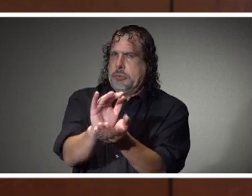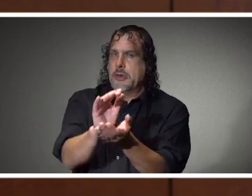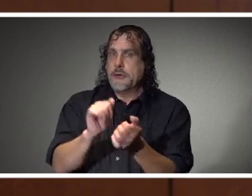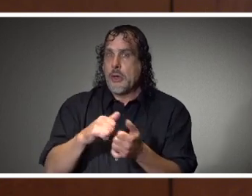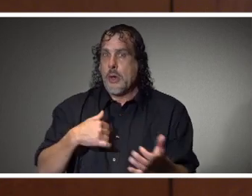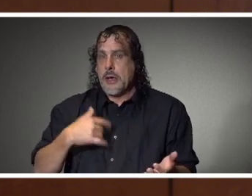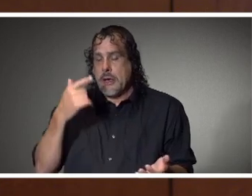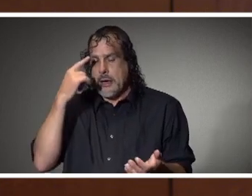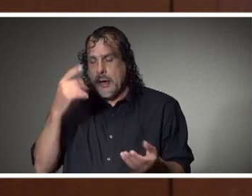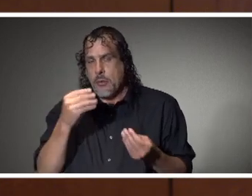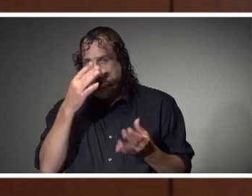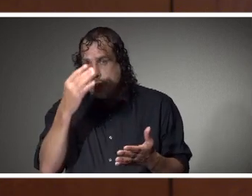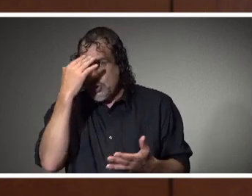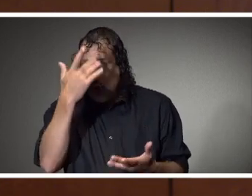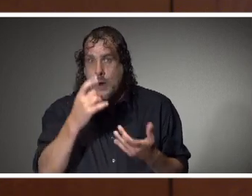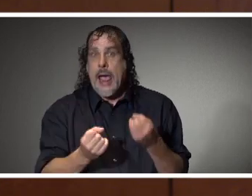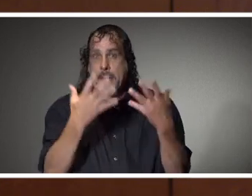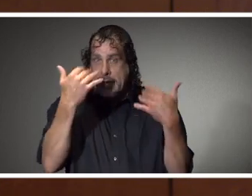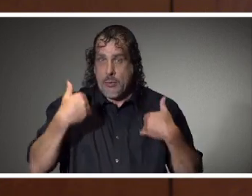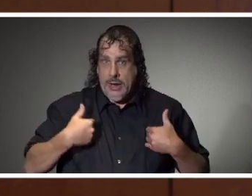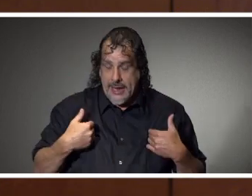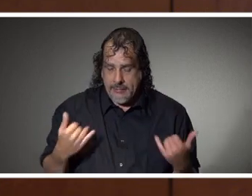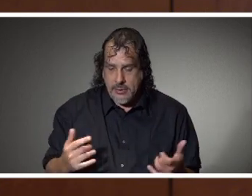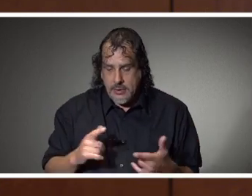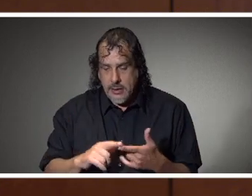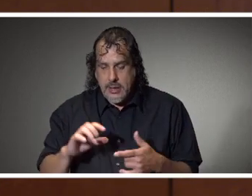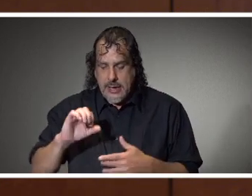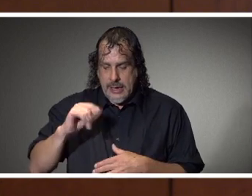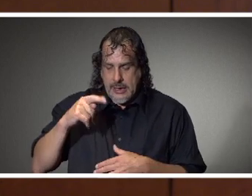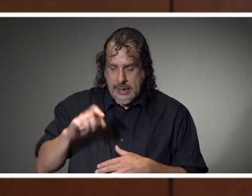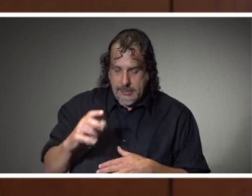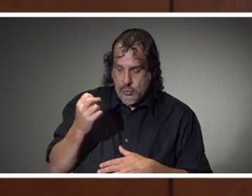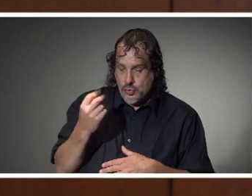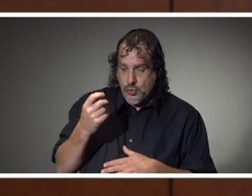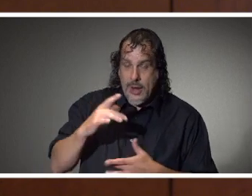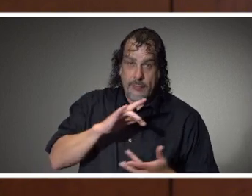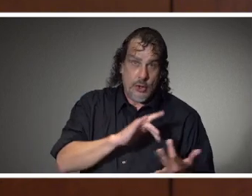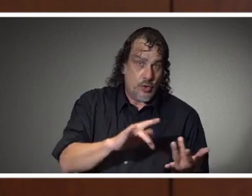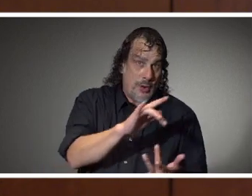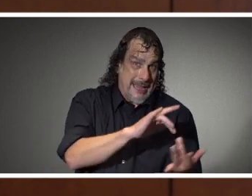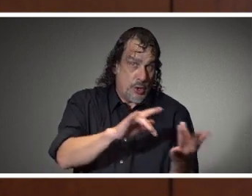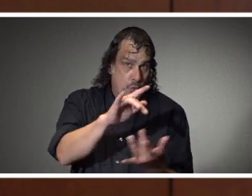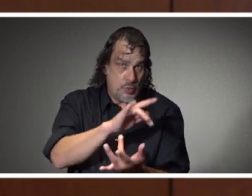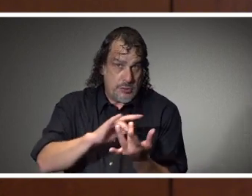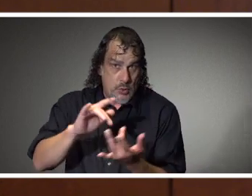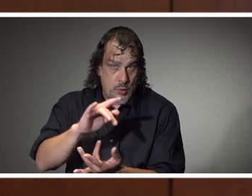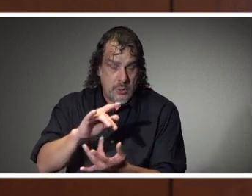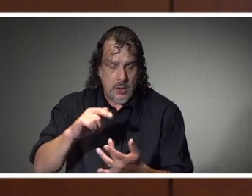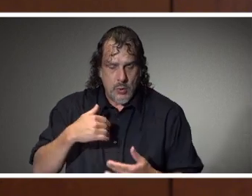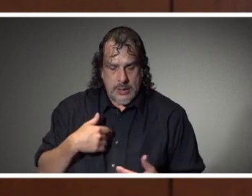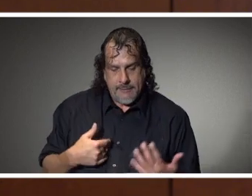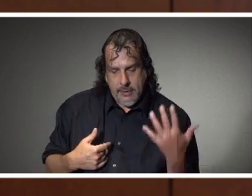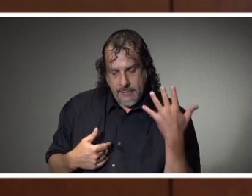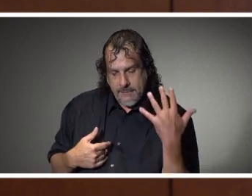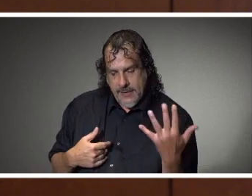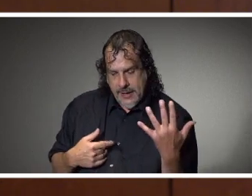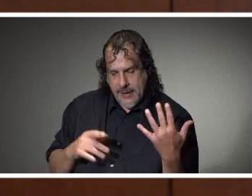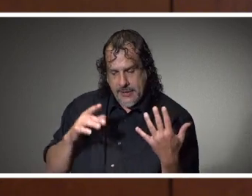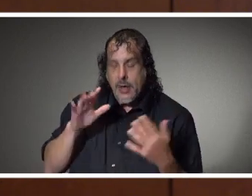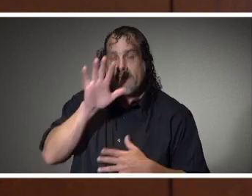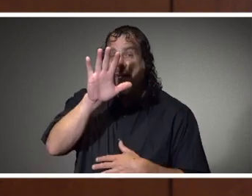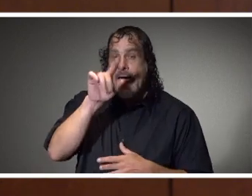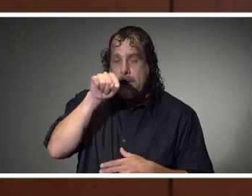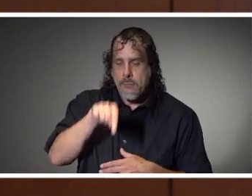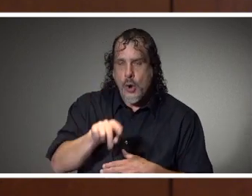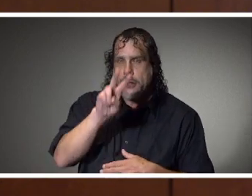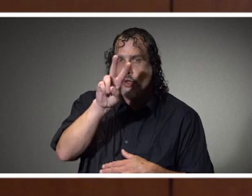just a second. Looking at just the April 12th storm, we have got $5.2 million